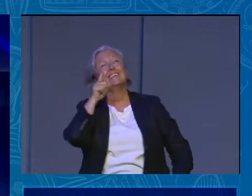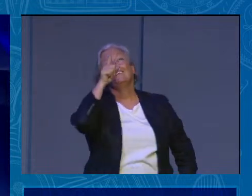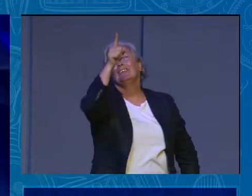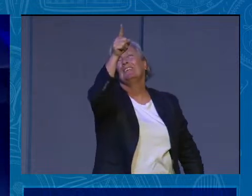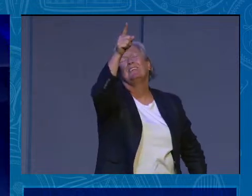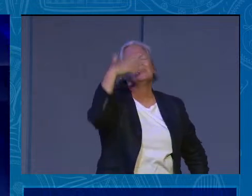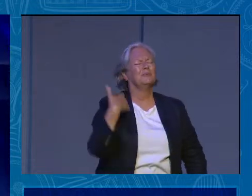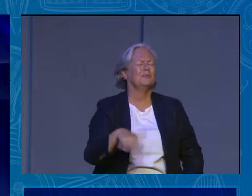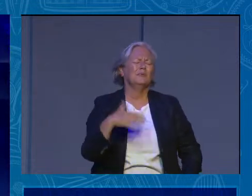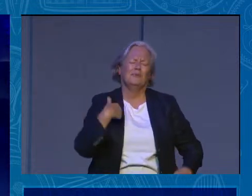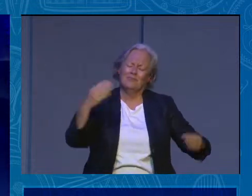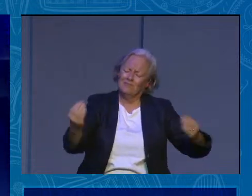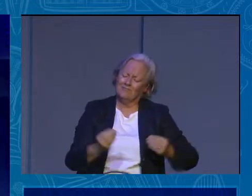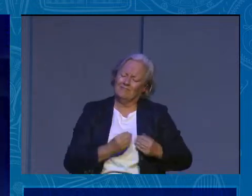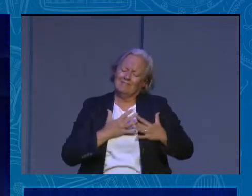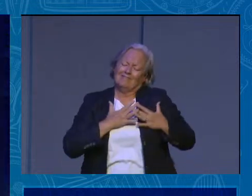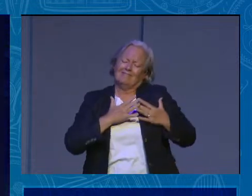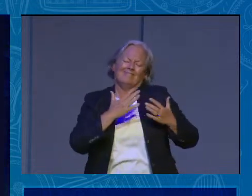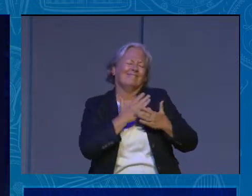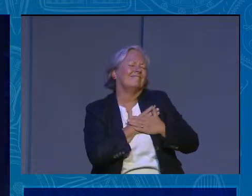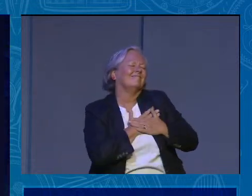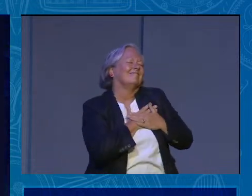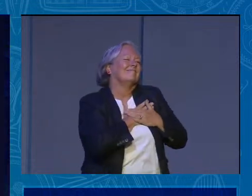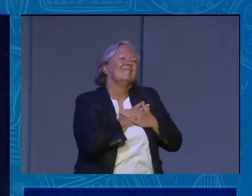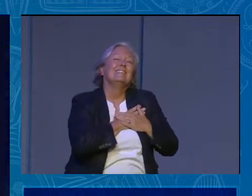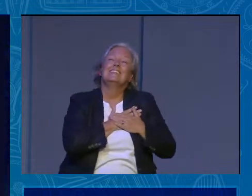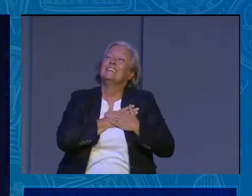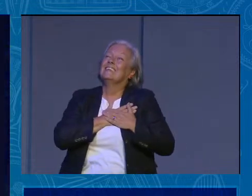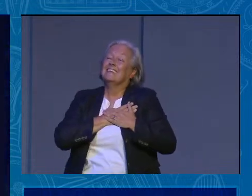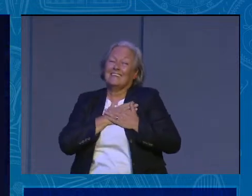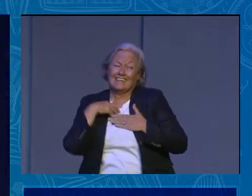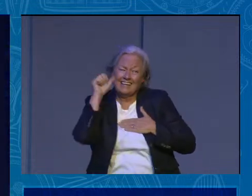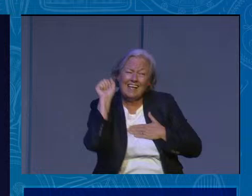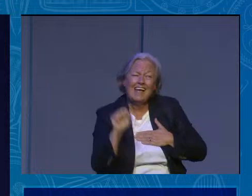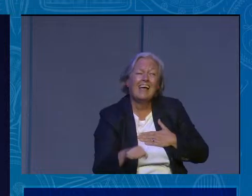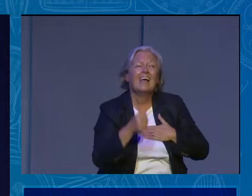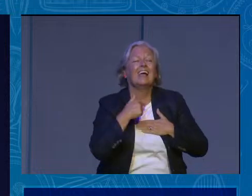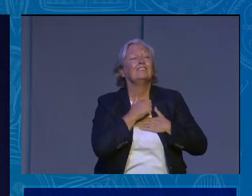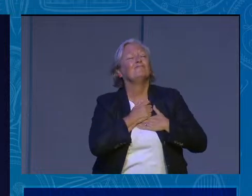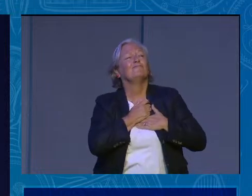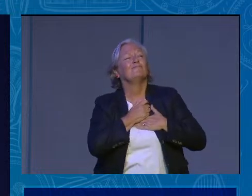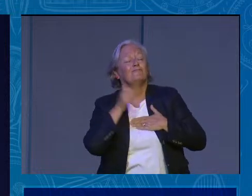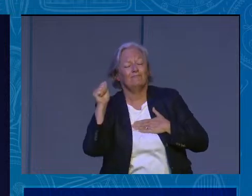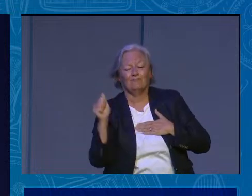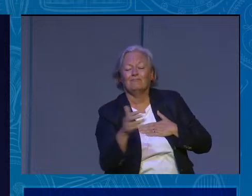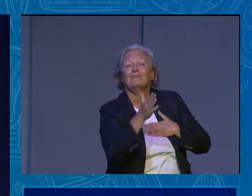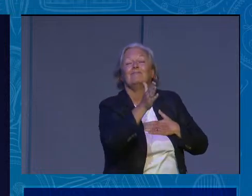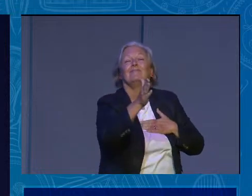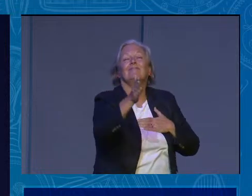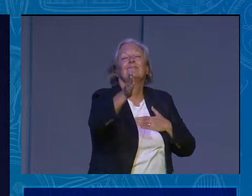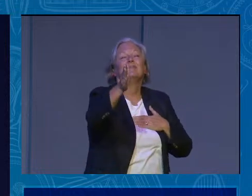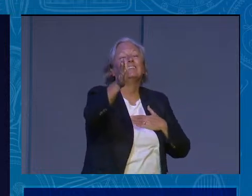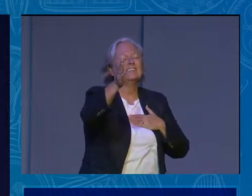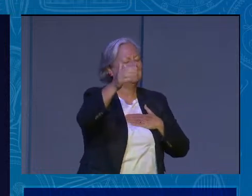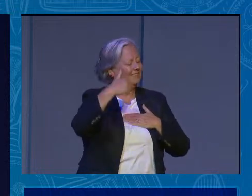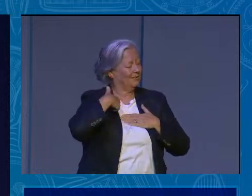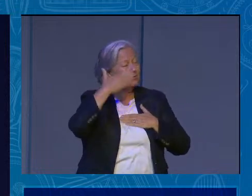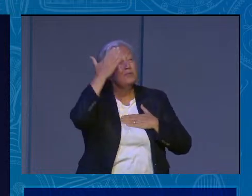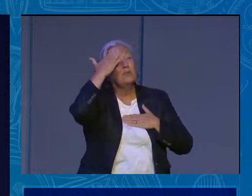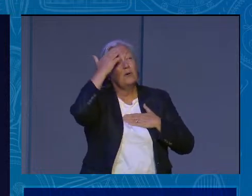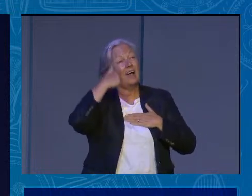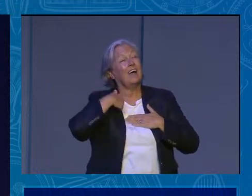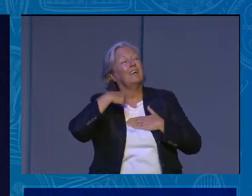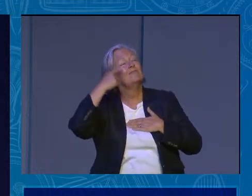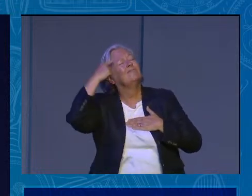A million dreams is all it's gonna take. A million